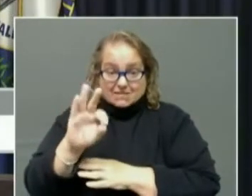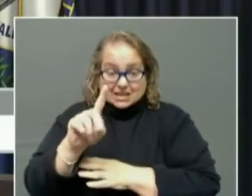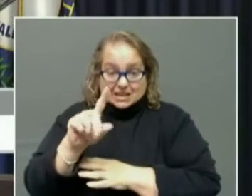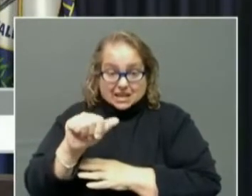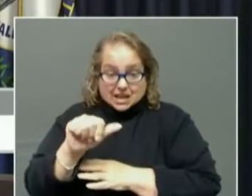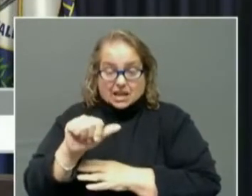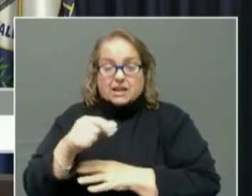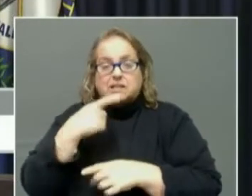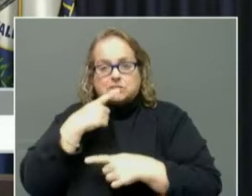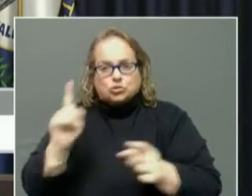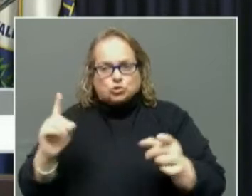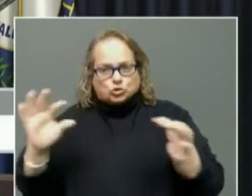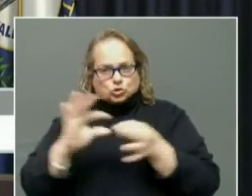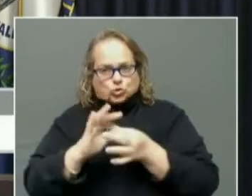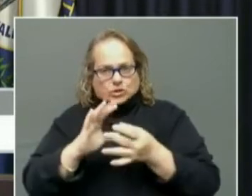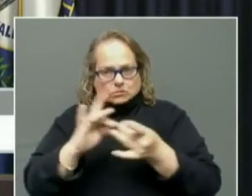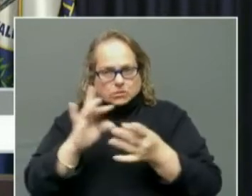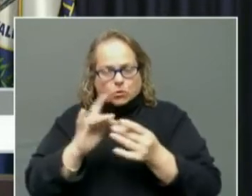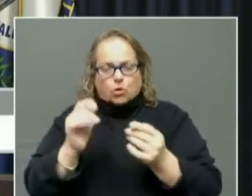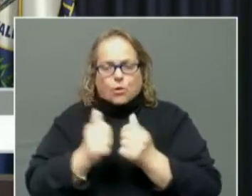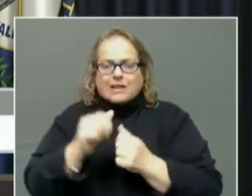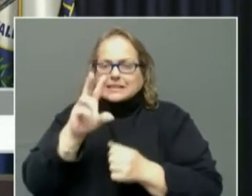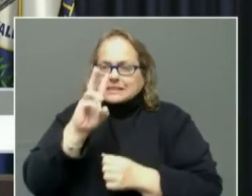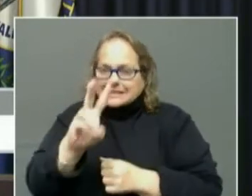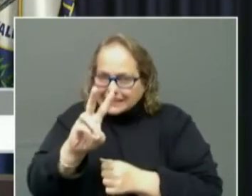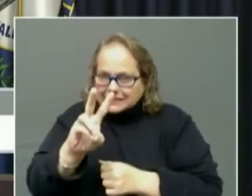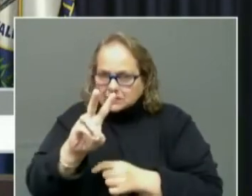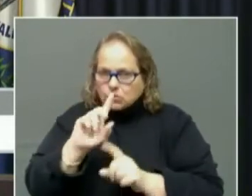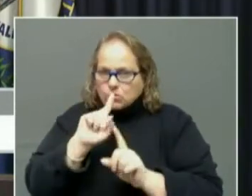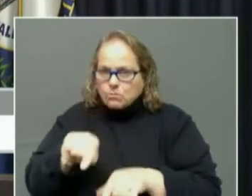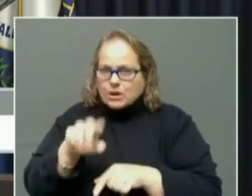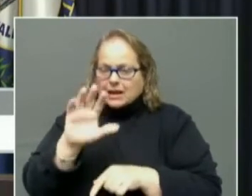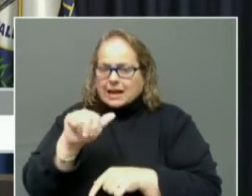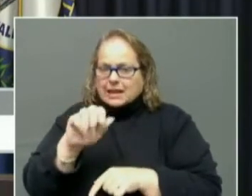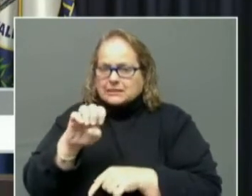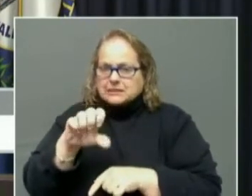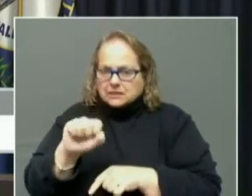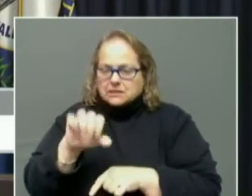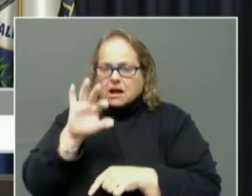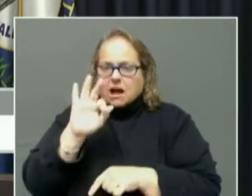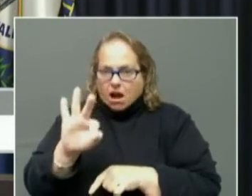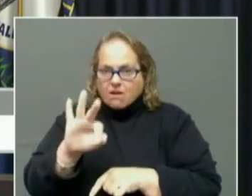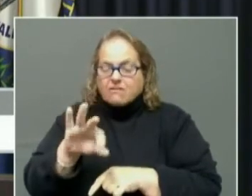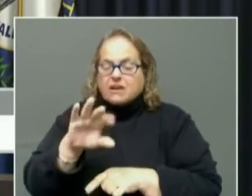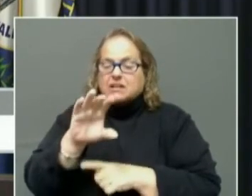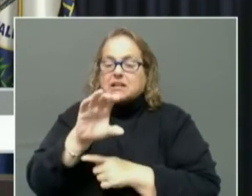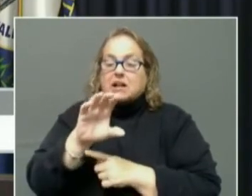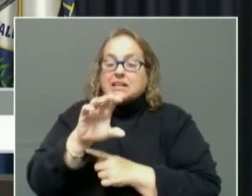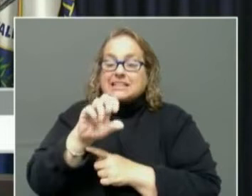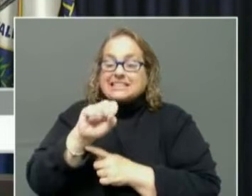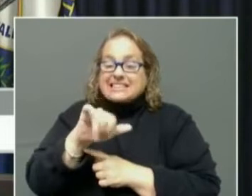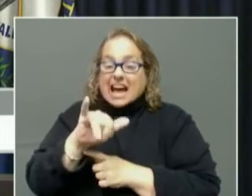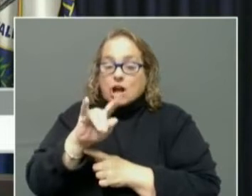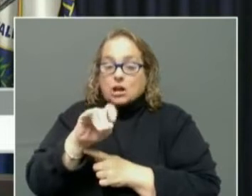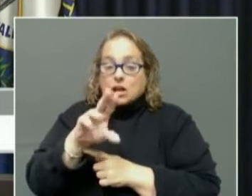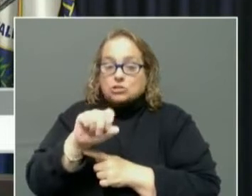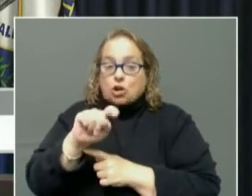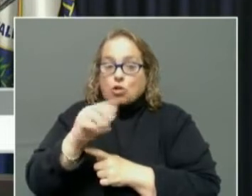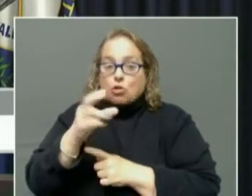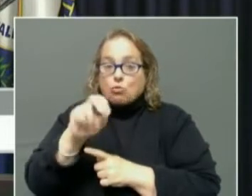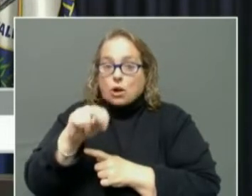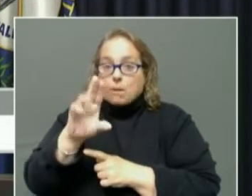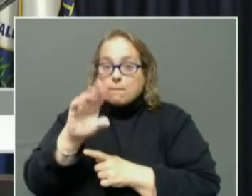statement concerning 6 reported cases of cerebral venous sinus thrombosis combined with low platelet counts that